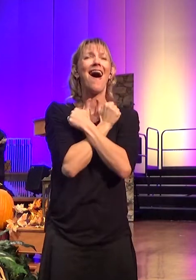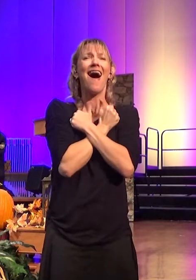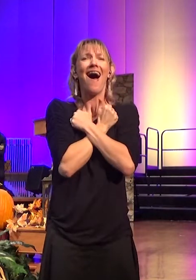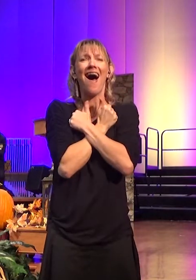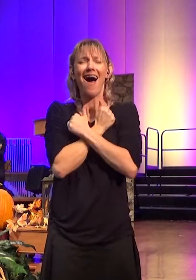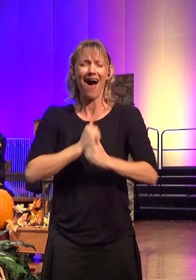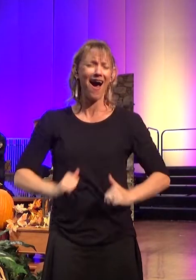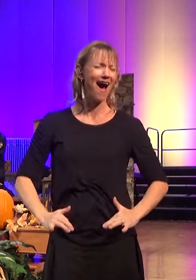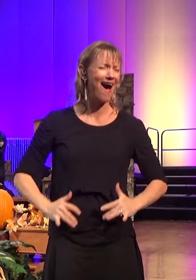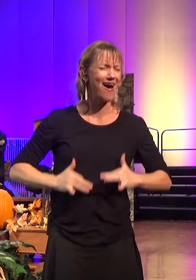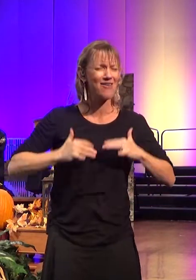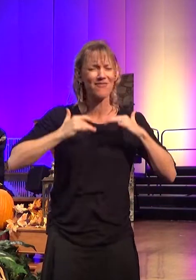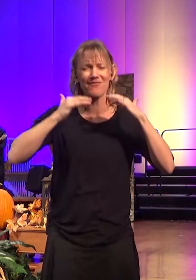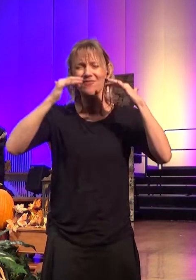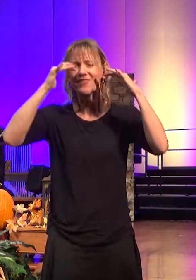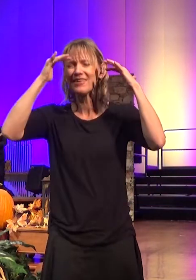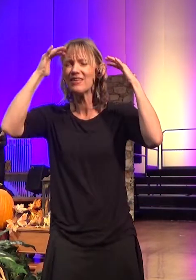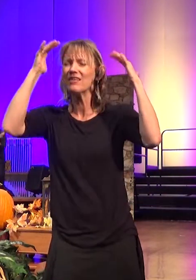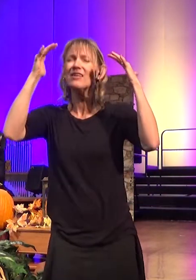Fill me with that